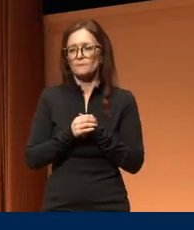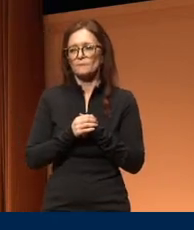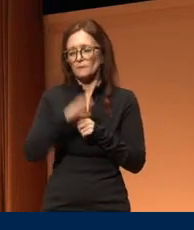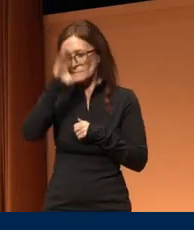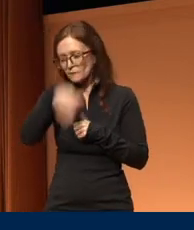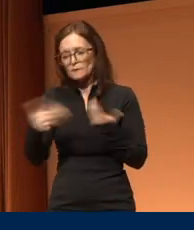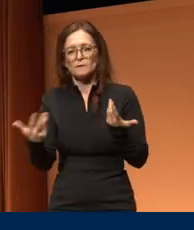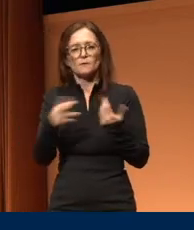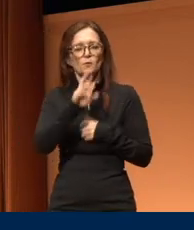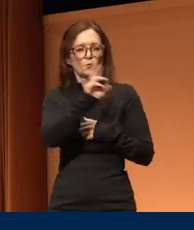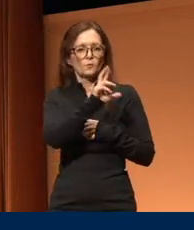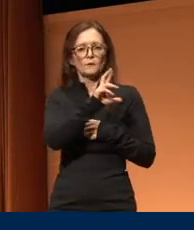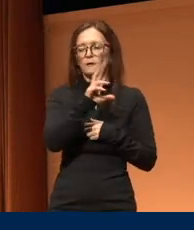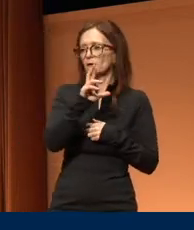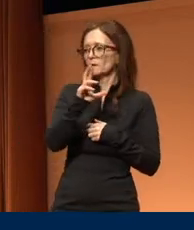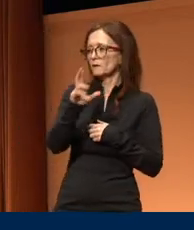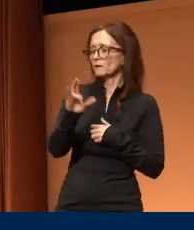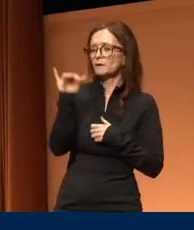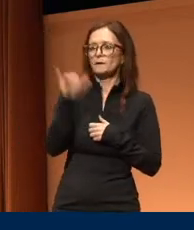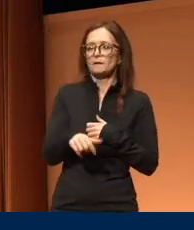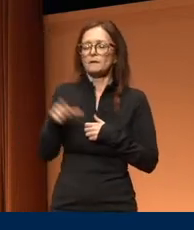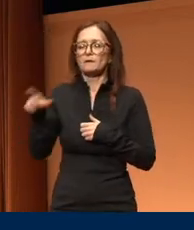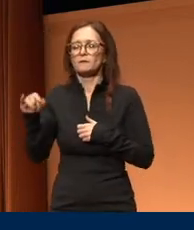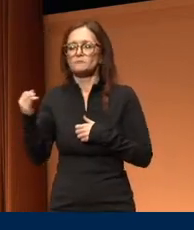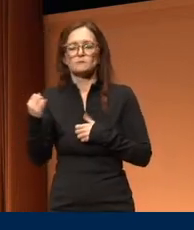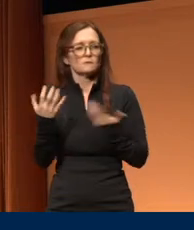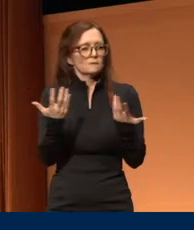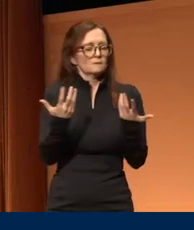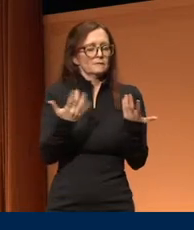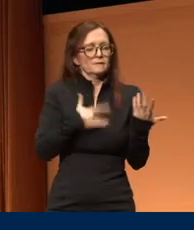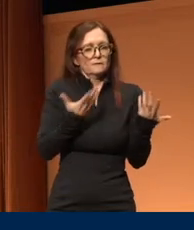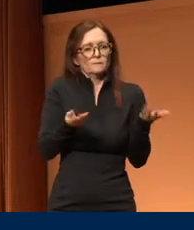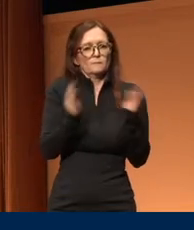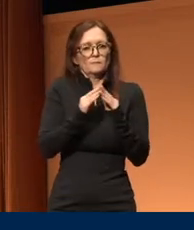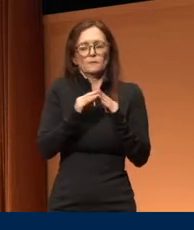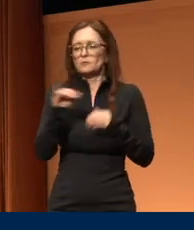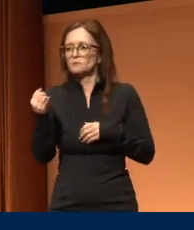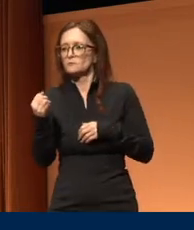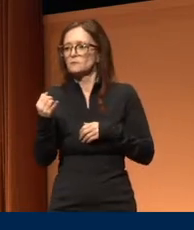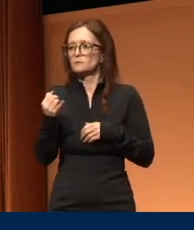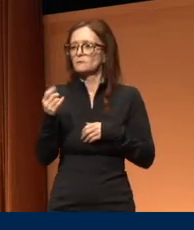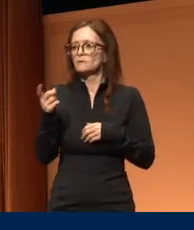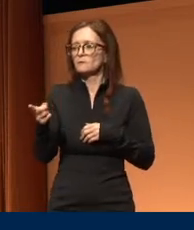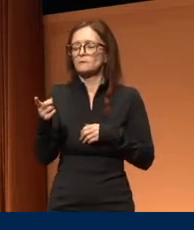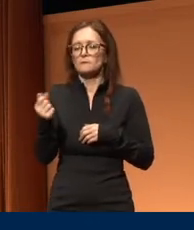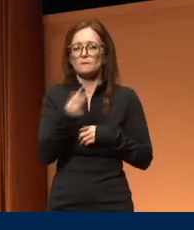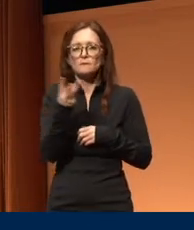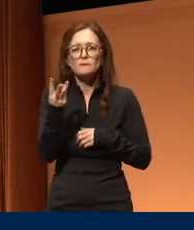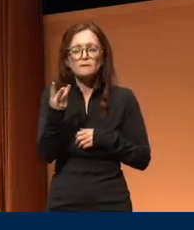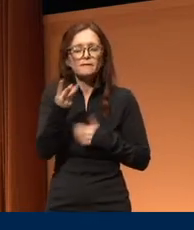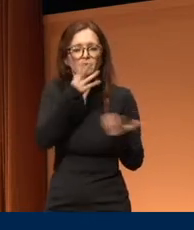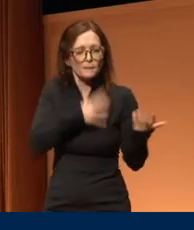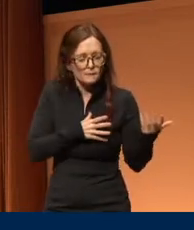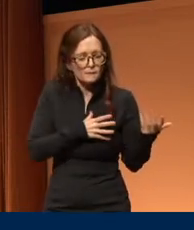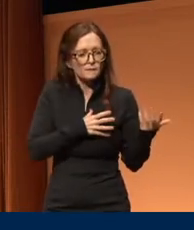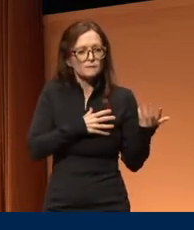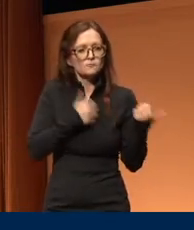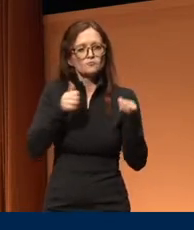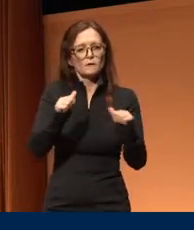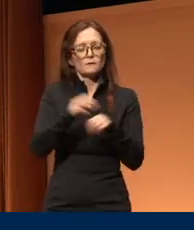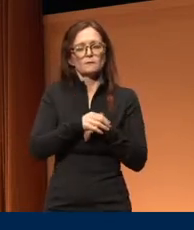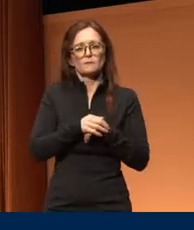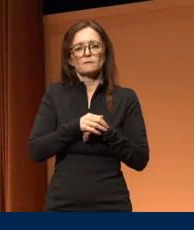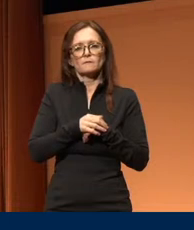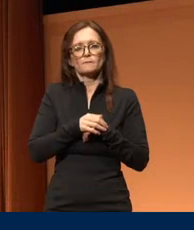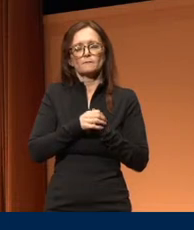you know, Romeo curses Juliet's beauty for making him weak. "Oh, sweet Juliet, thy beauty hath made me effeminate, and in my temper softened